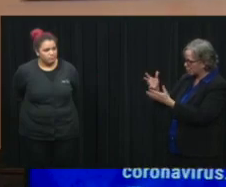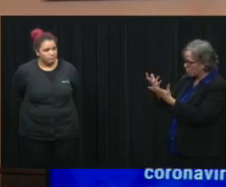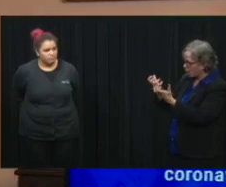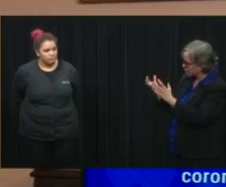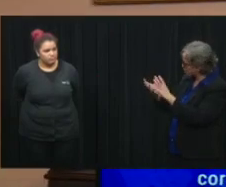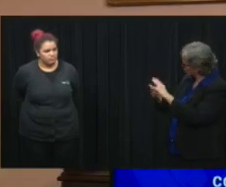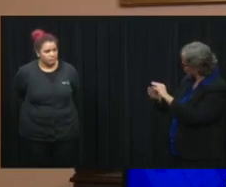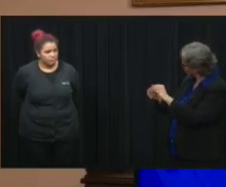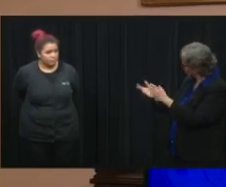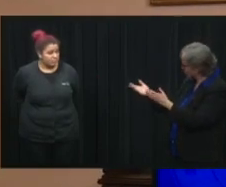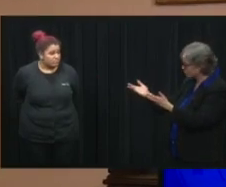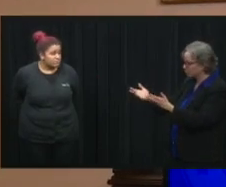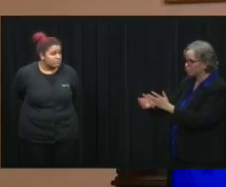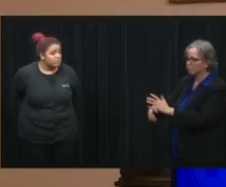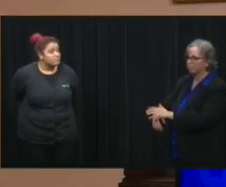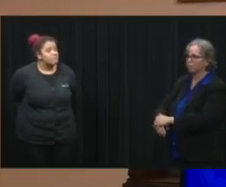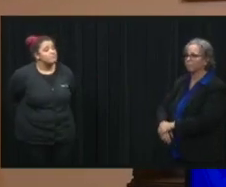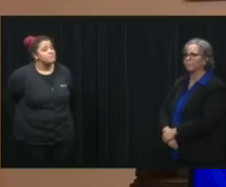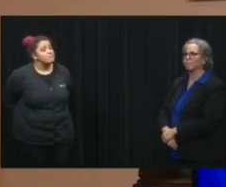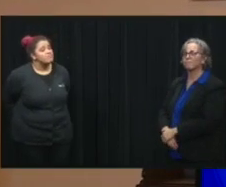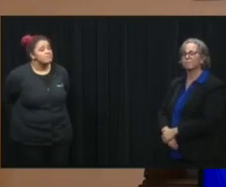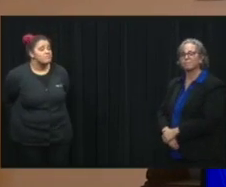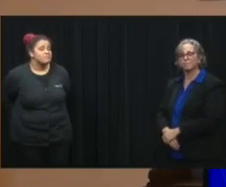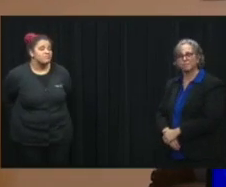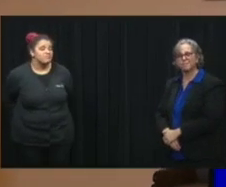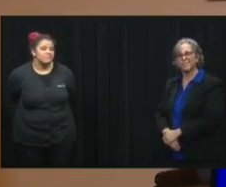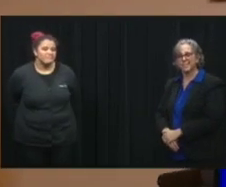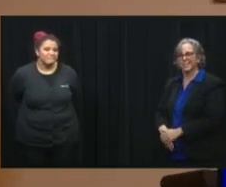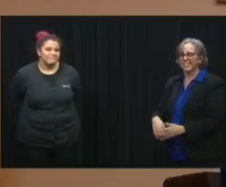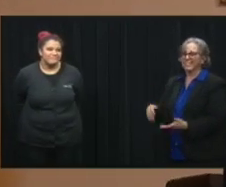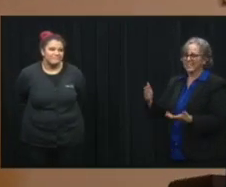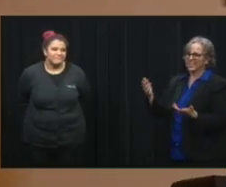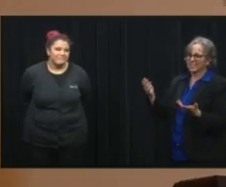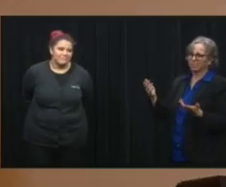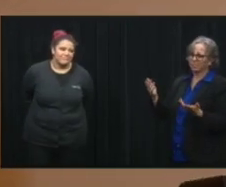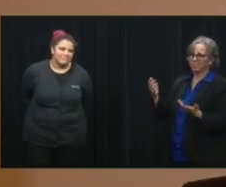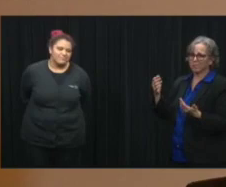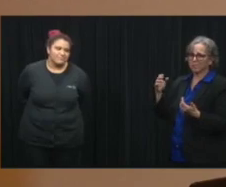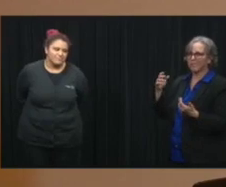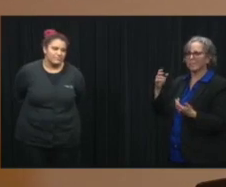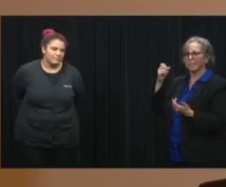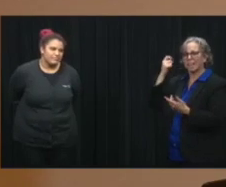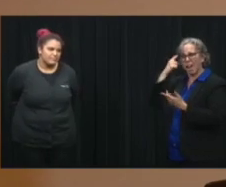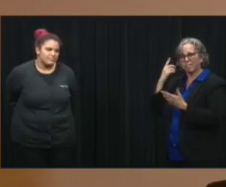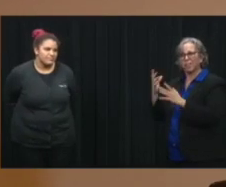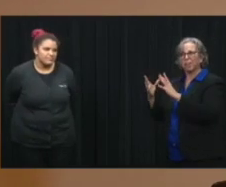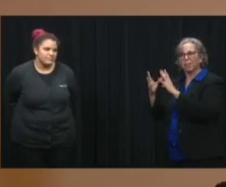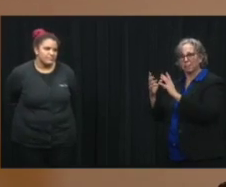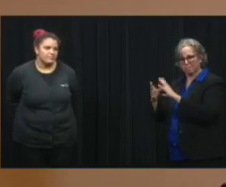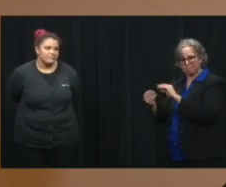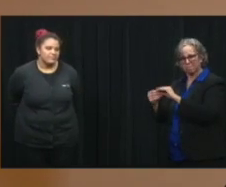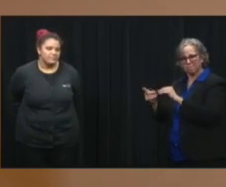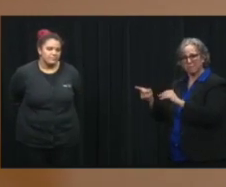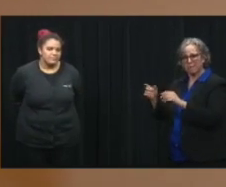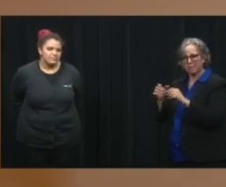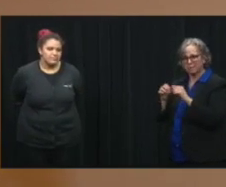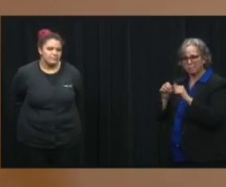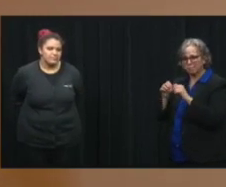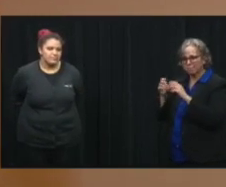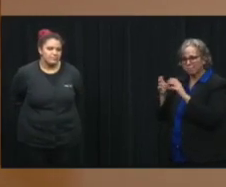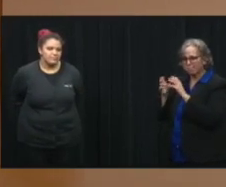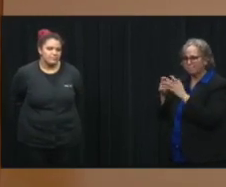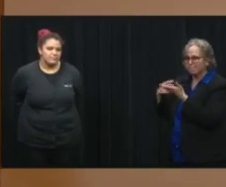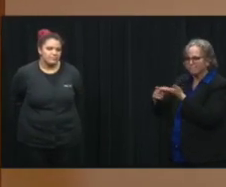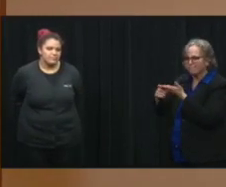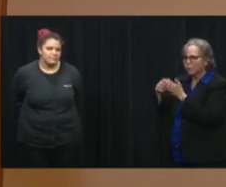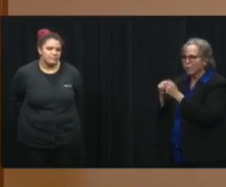Hi, Jim. As the governor said, we stay very close with our sister states. I mean, I really feel that, I've said it,